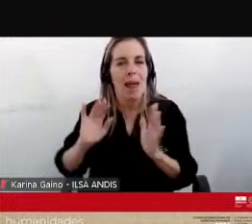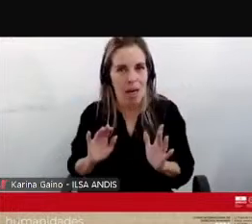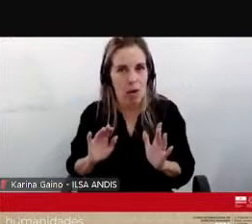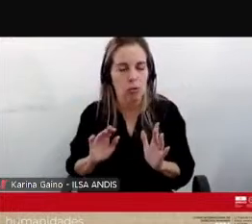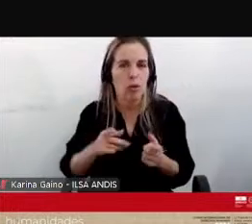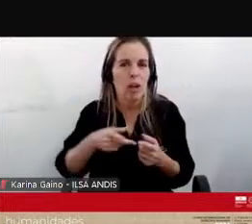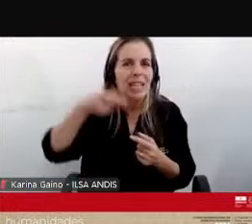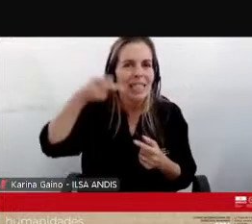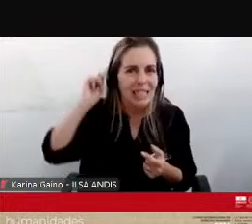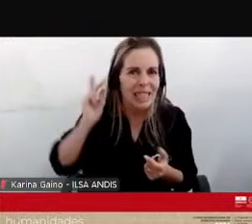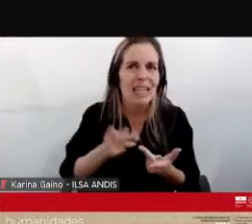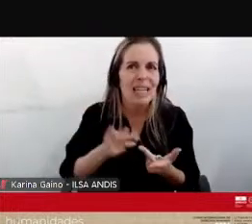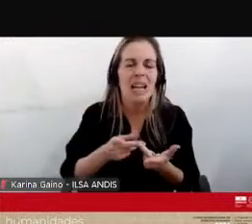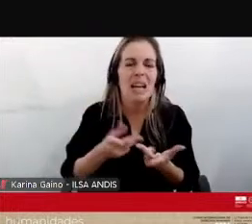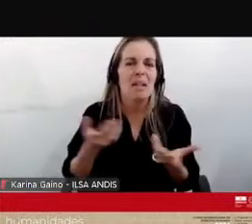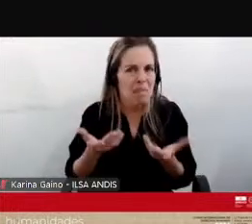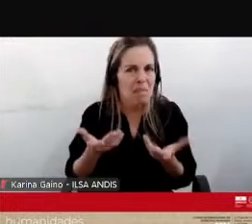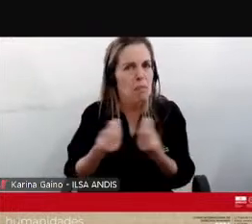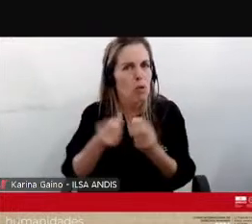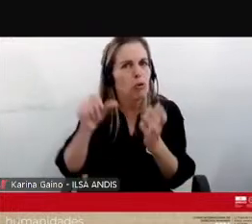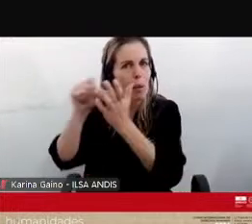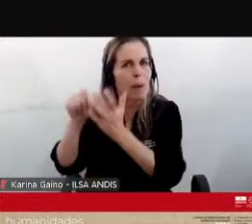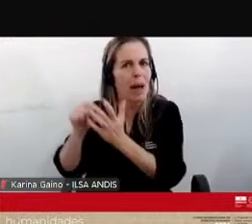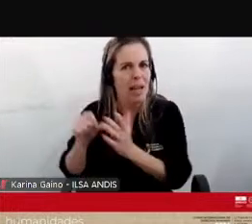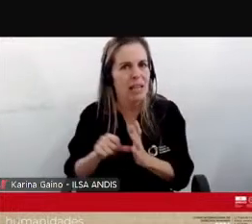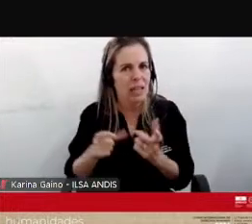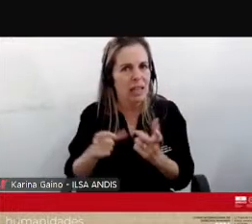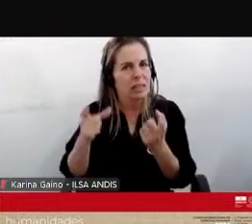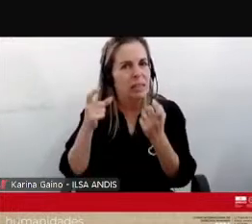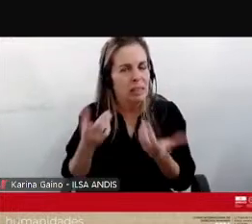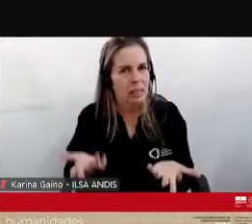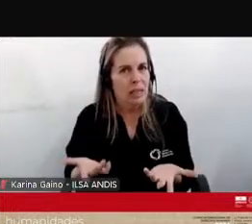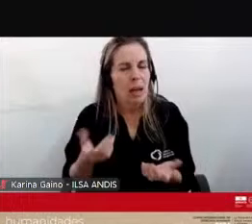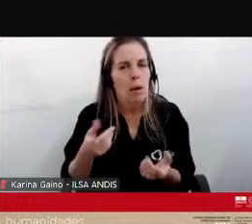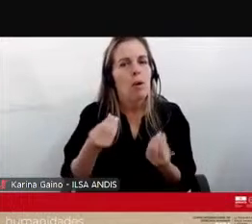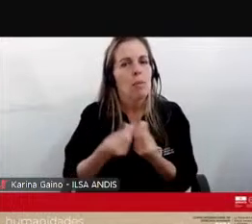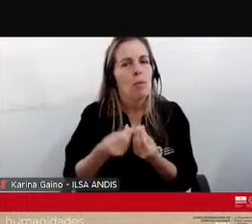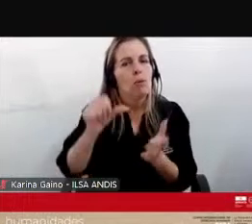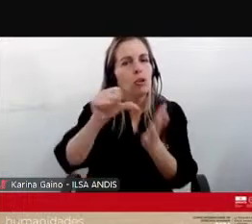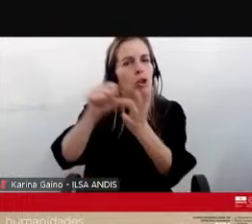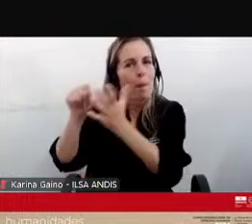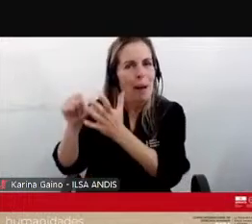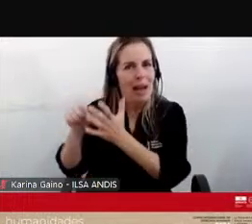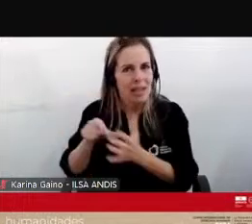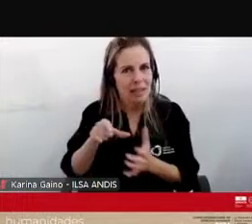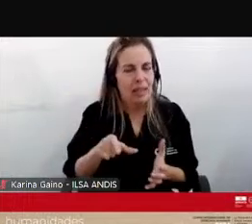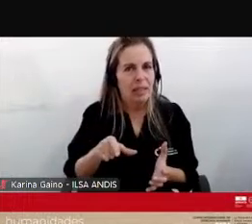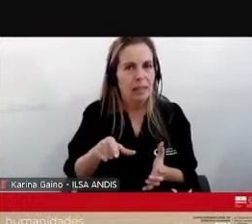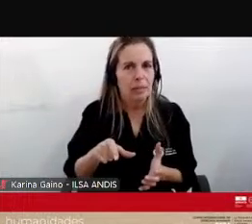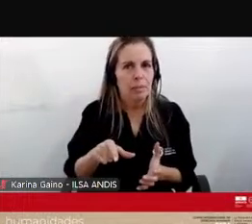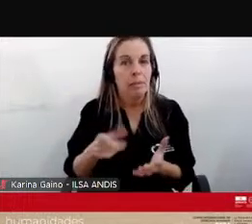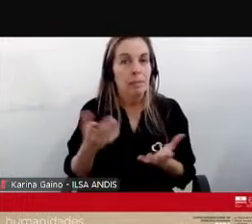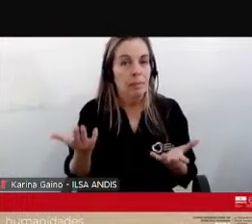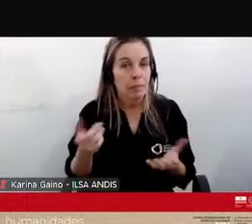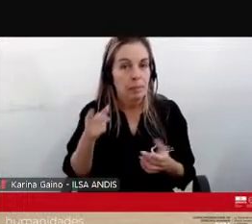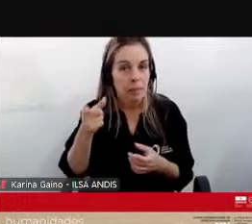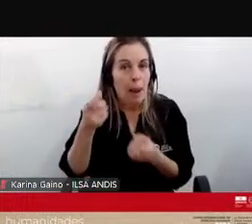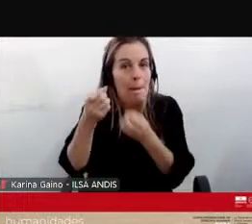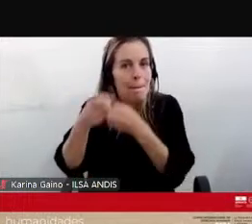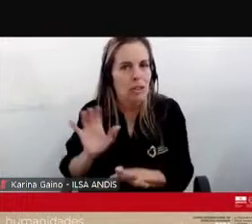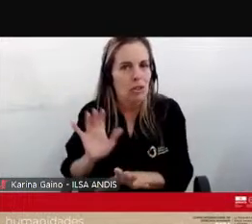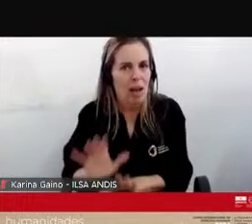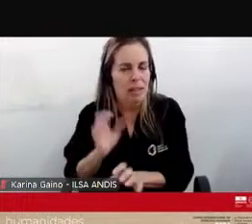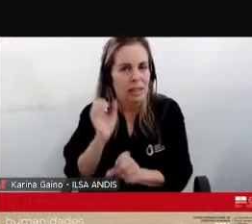are historically sending countries for migrant workers. So we see huge labor shortages, for example, in the Honduran coffee sector, where you even